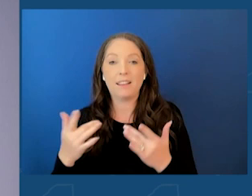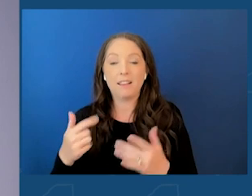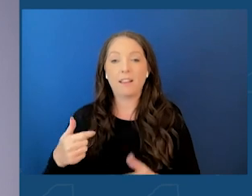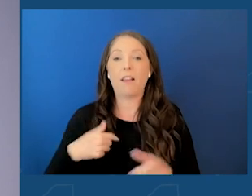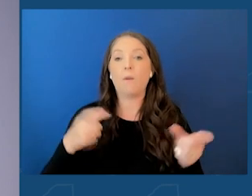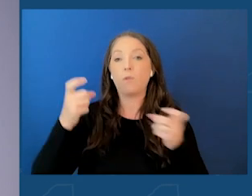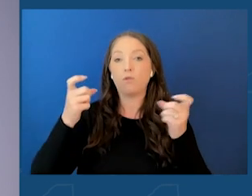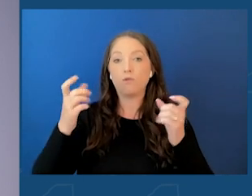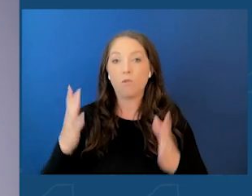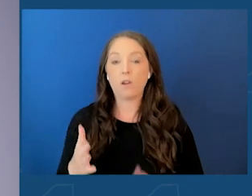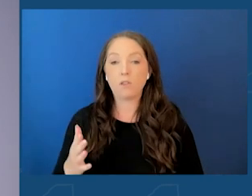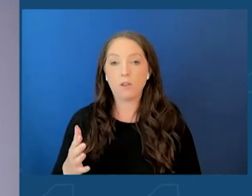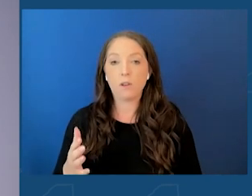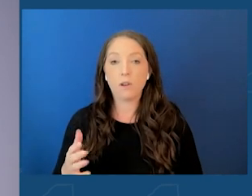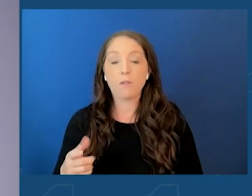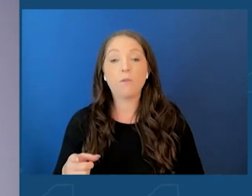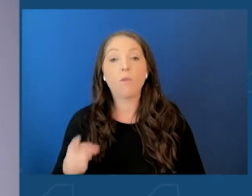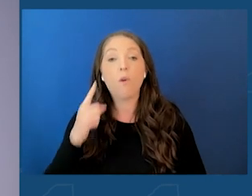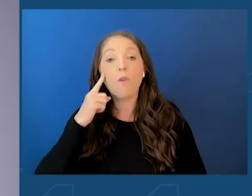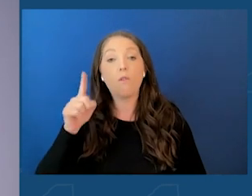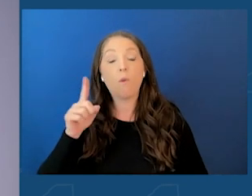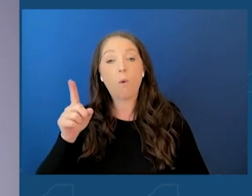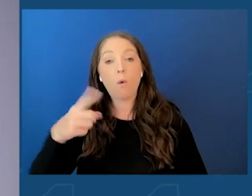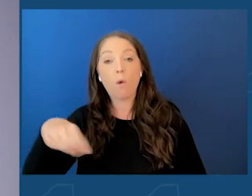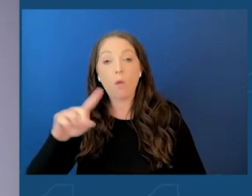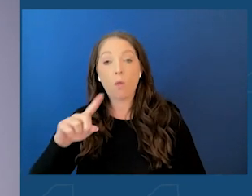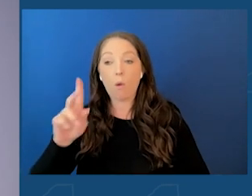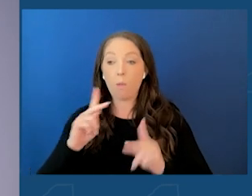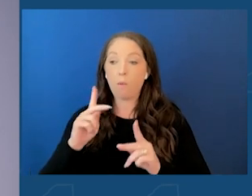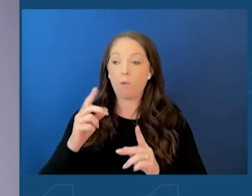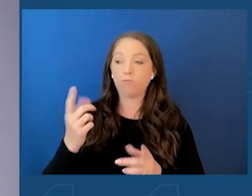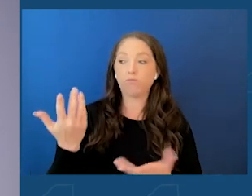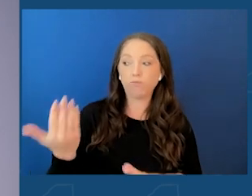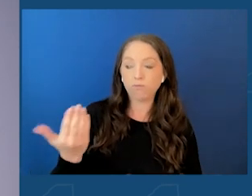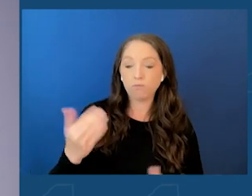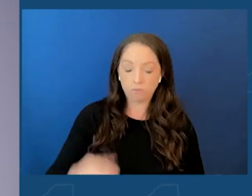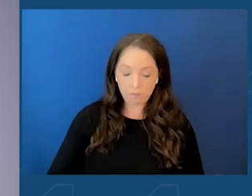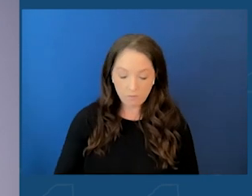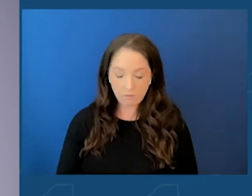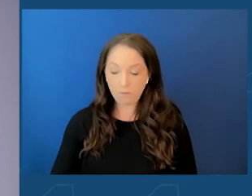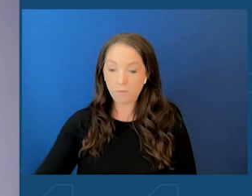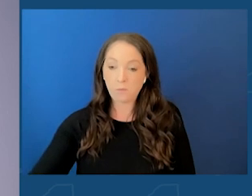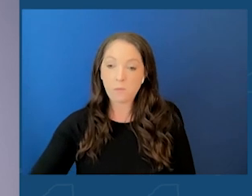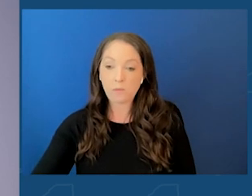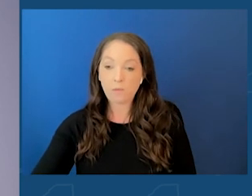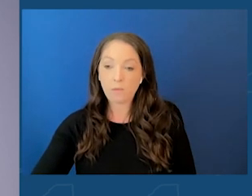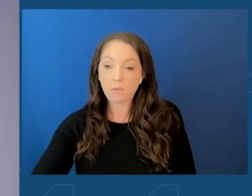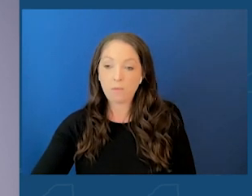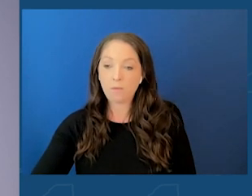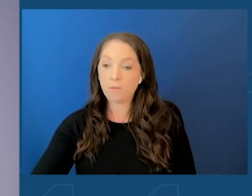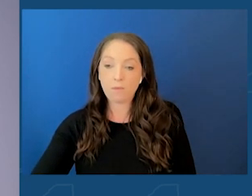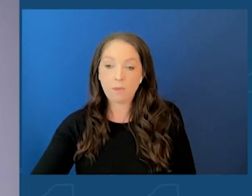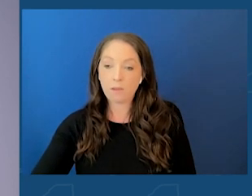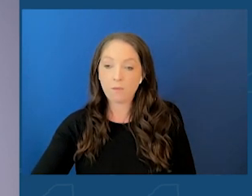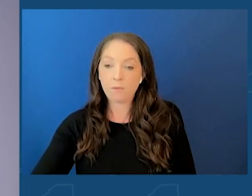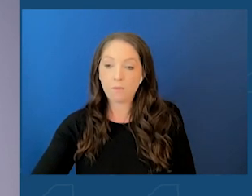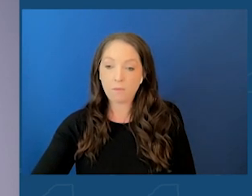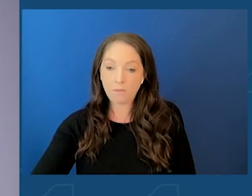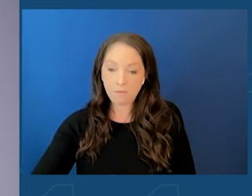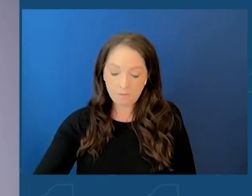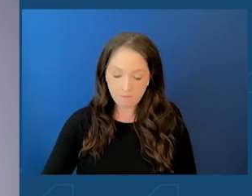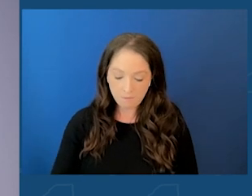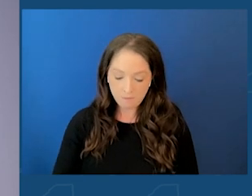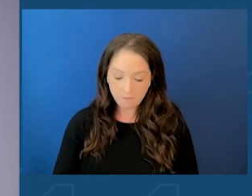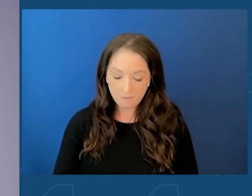Alliance. For those who are still getting to know us, which candidly is not that many people in this room, we are a